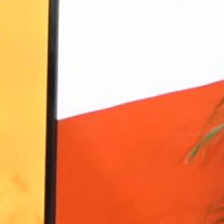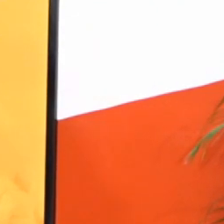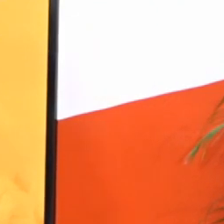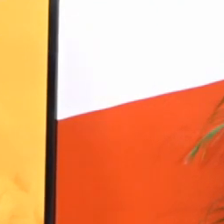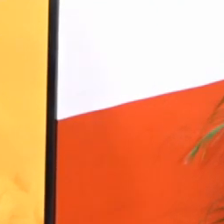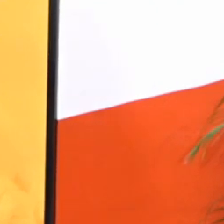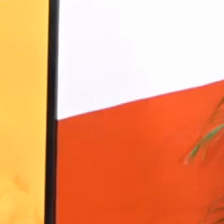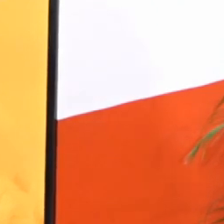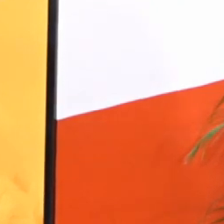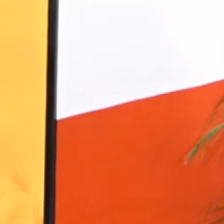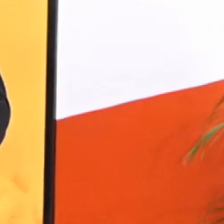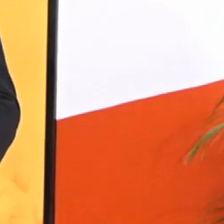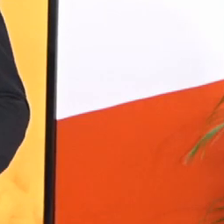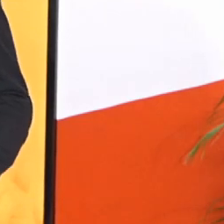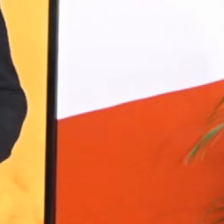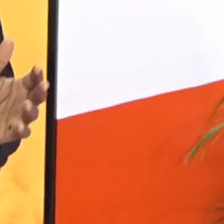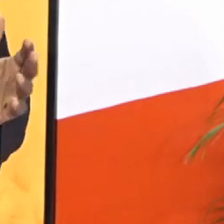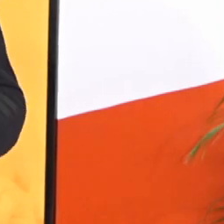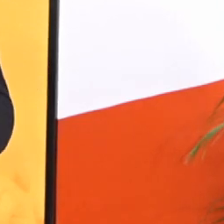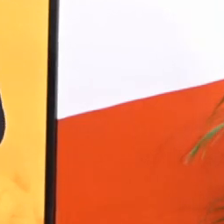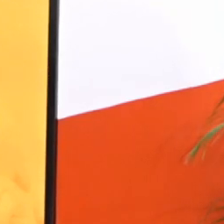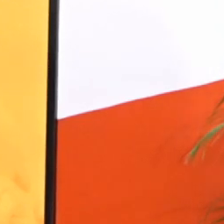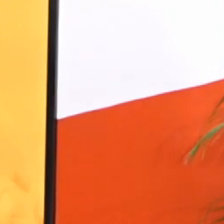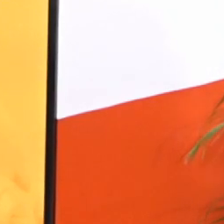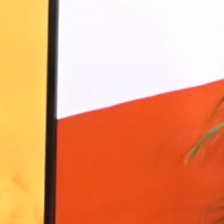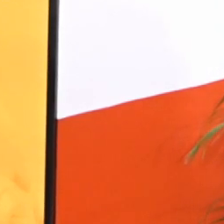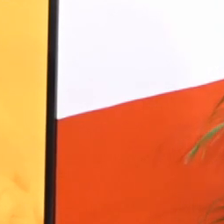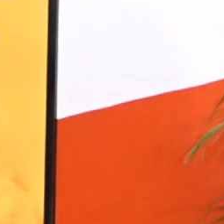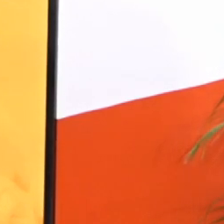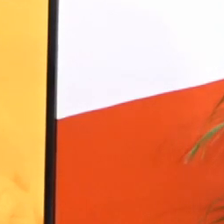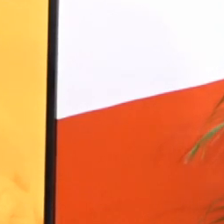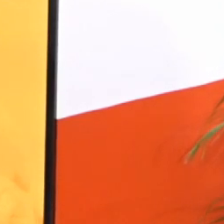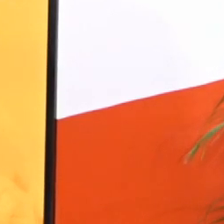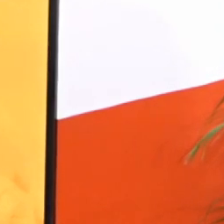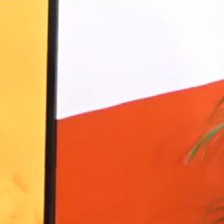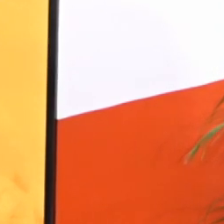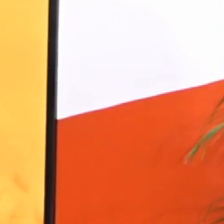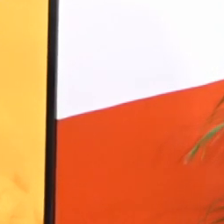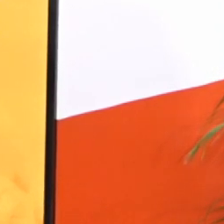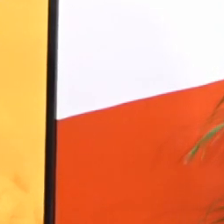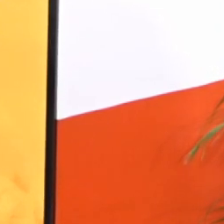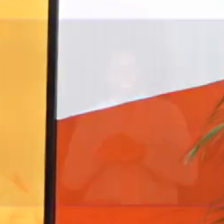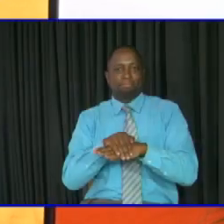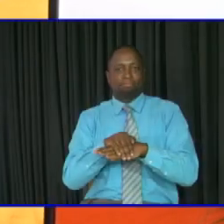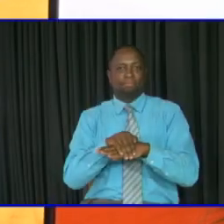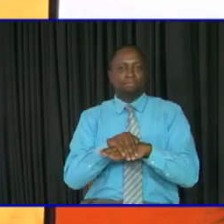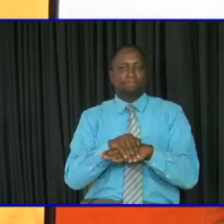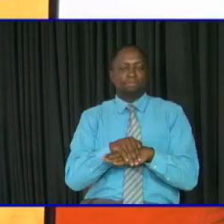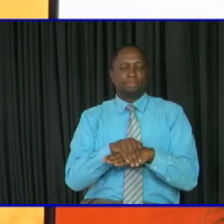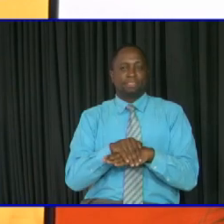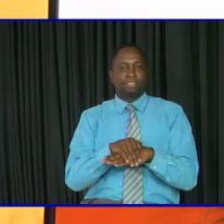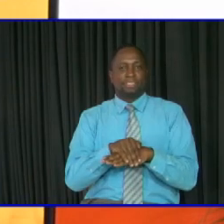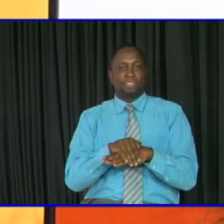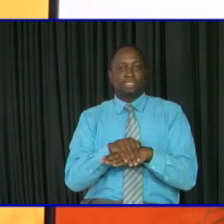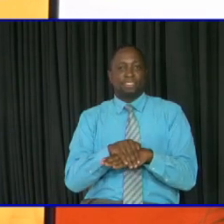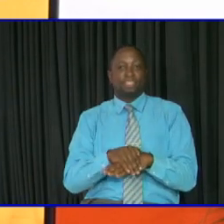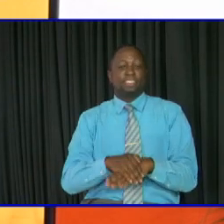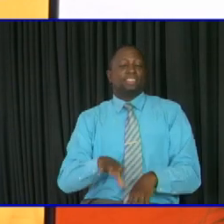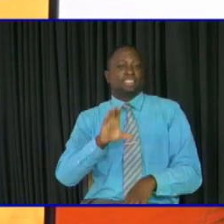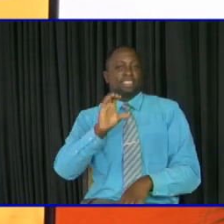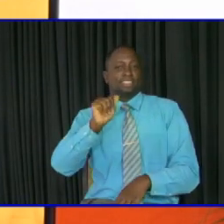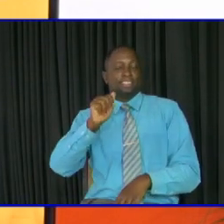have persons who are in the USA, the UK, persons who are in